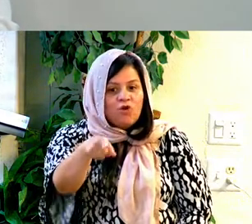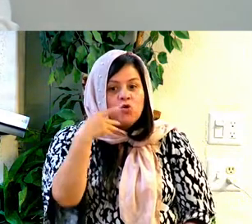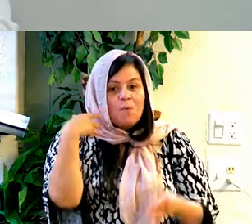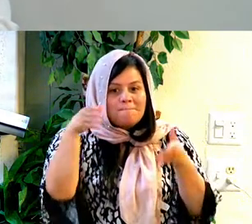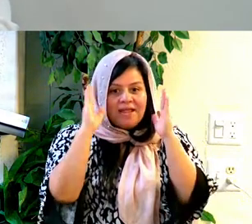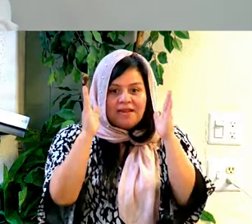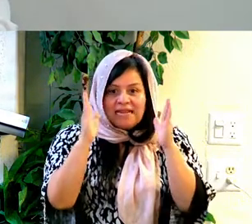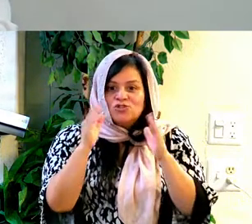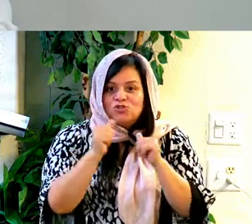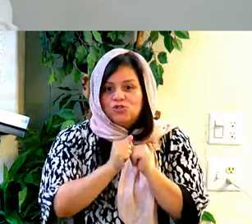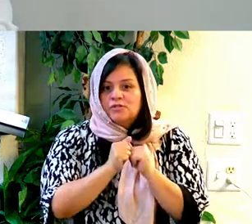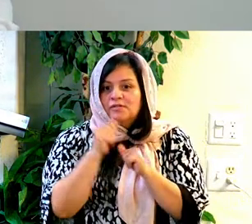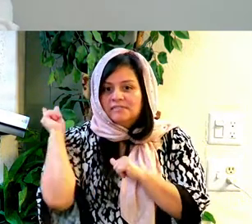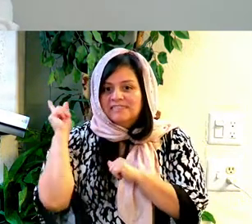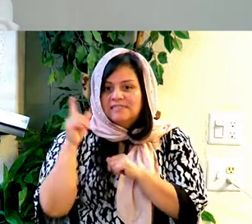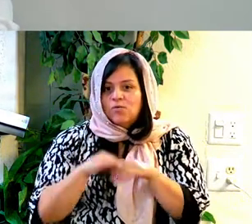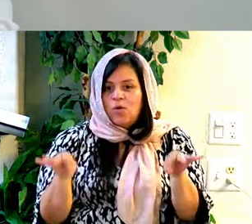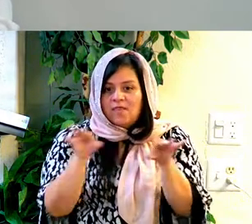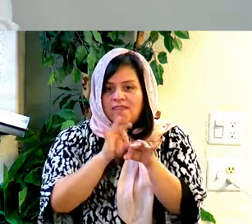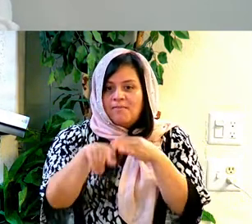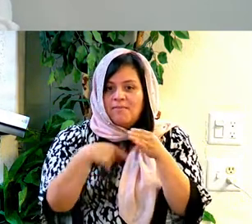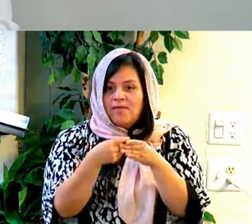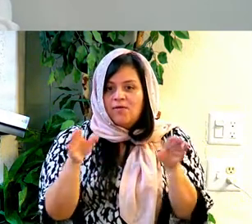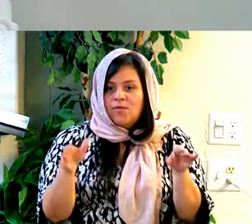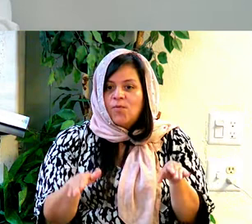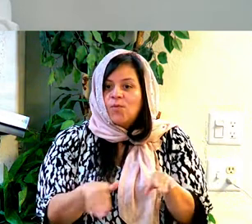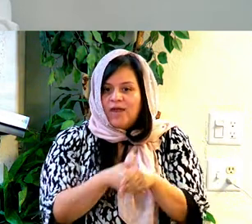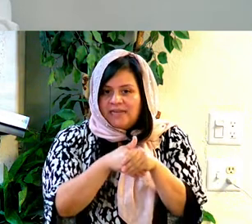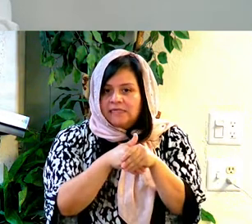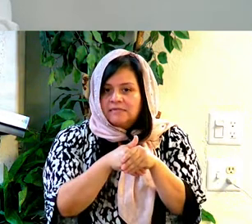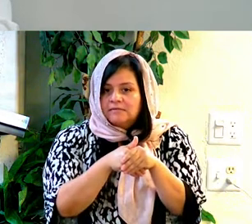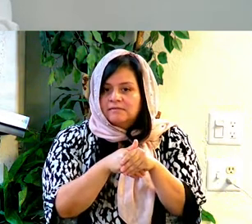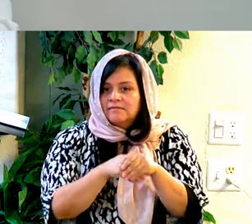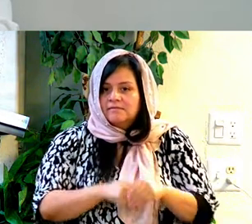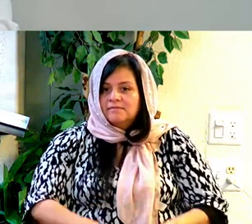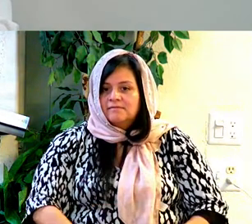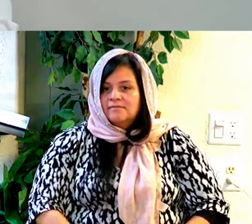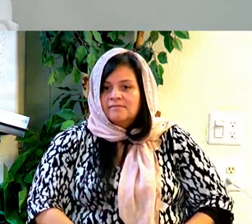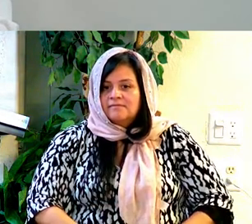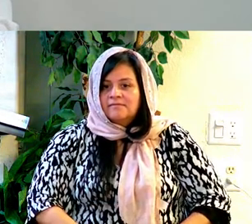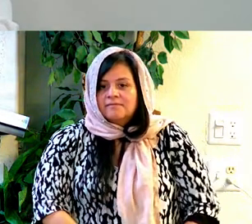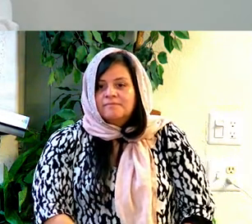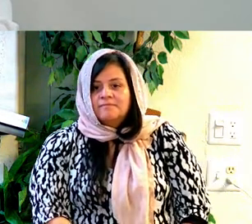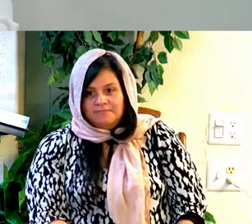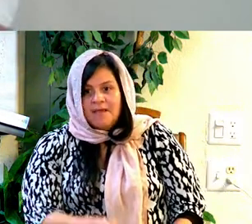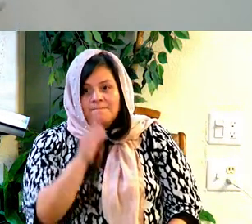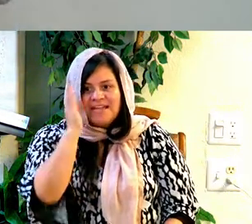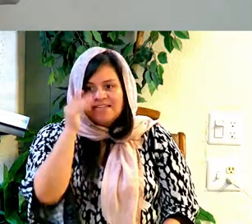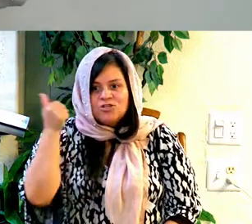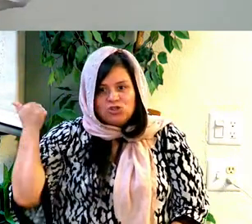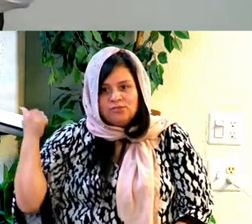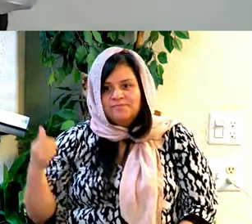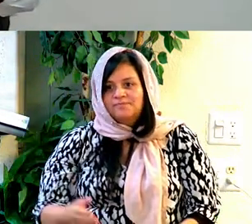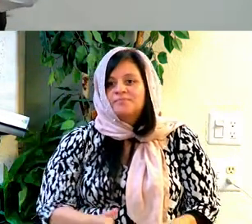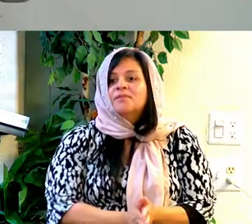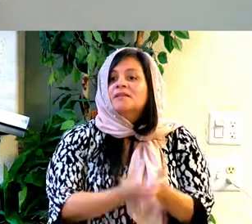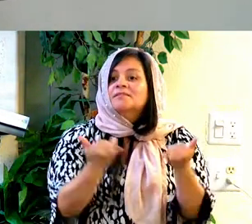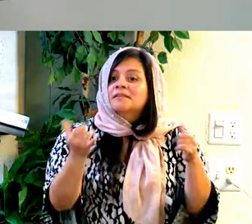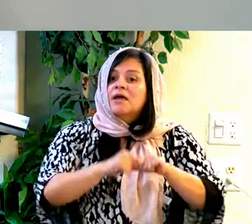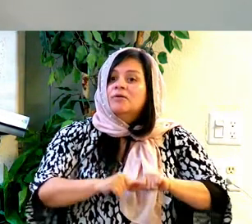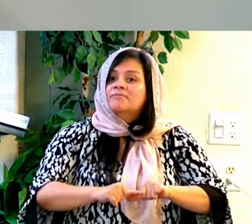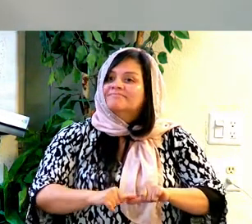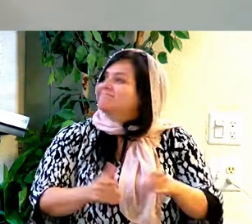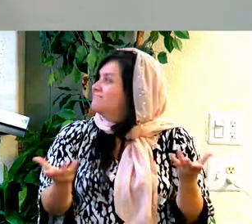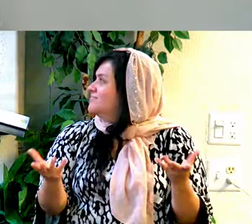I can't really see. How about maybe the lights? Huh? We're on. Oh, we're on.